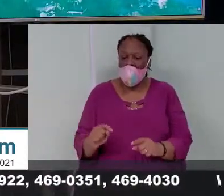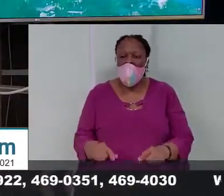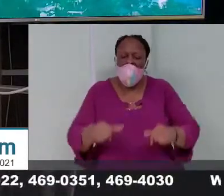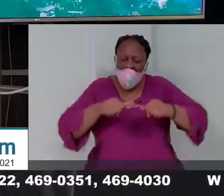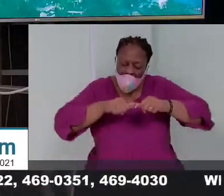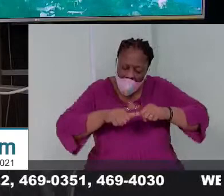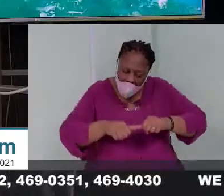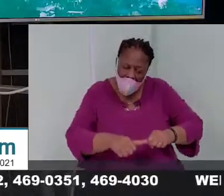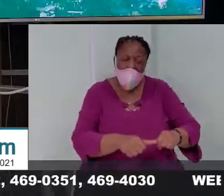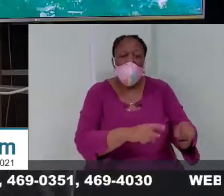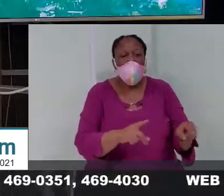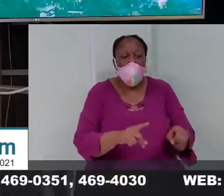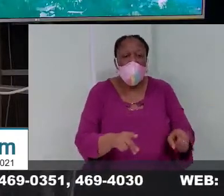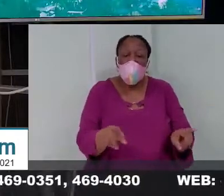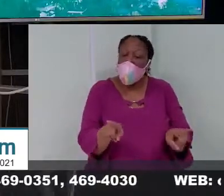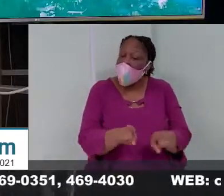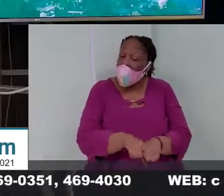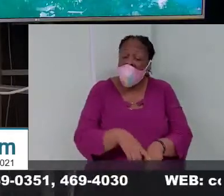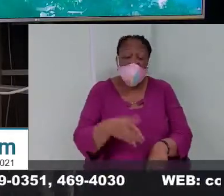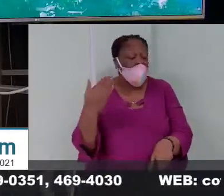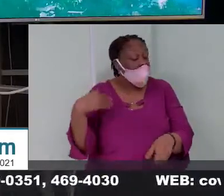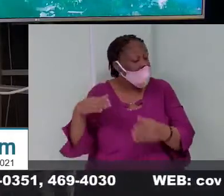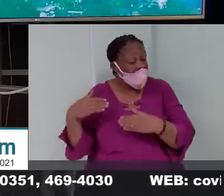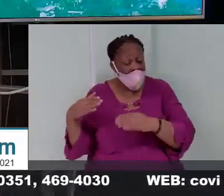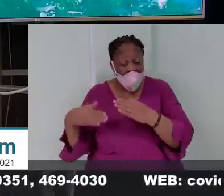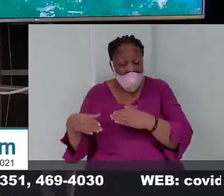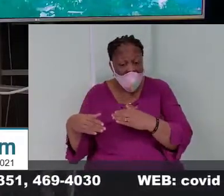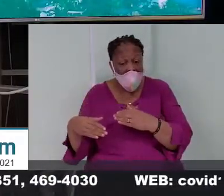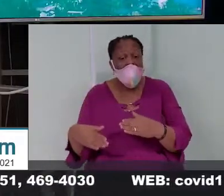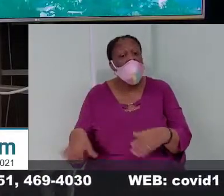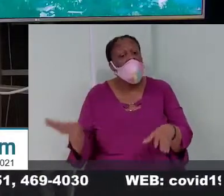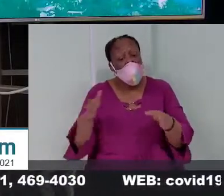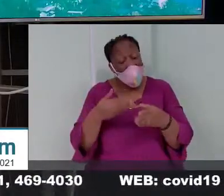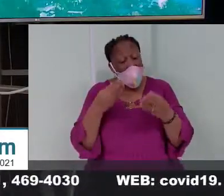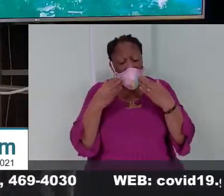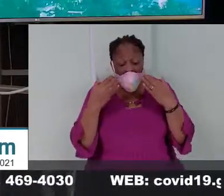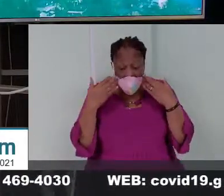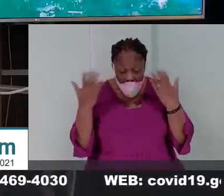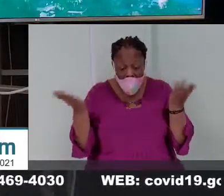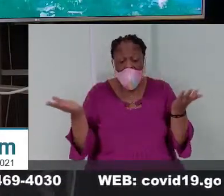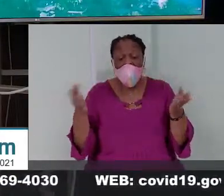were doing for the original virus, and that will help us to control the variant.